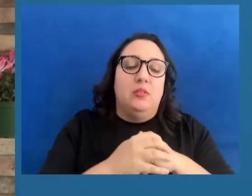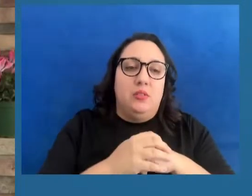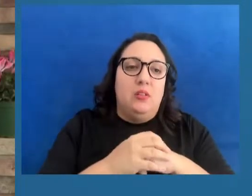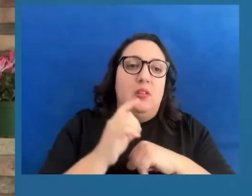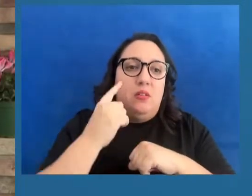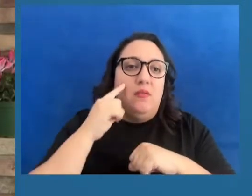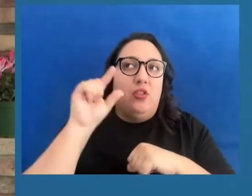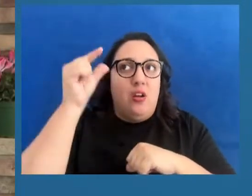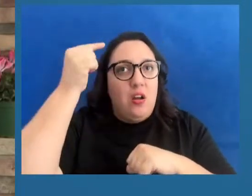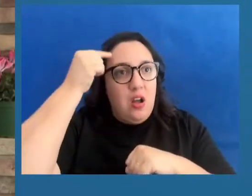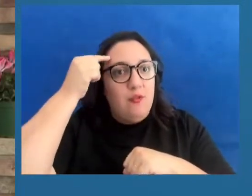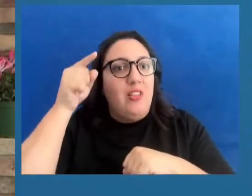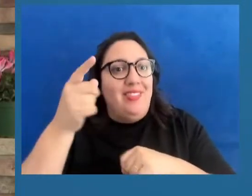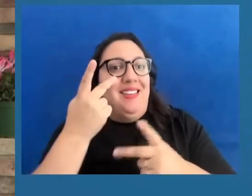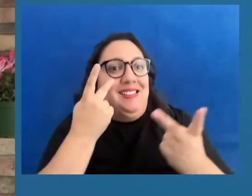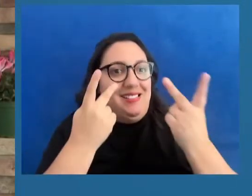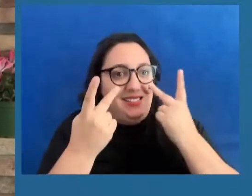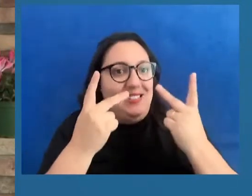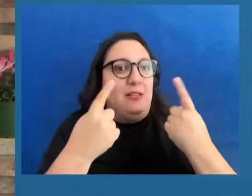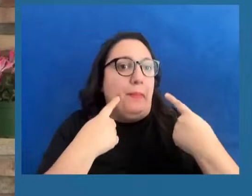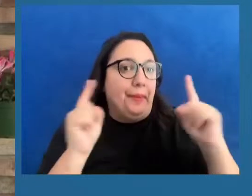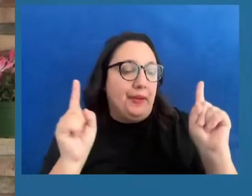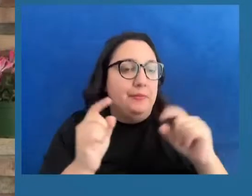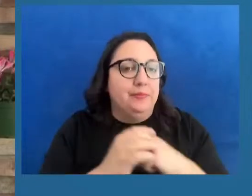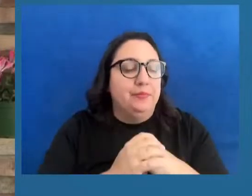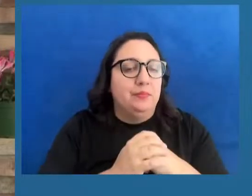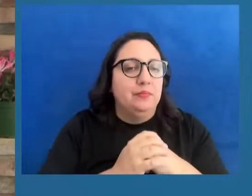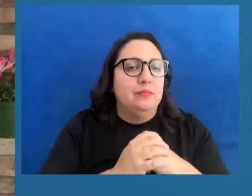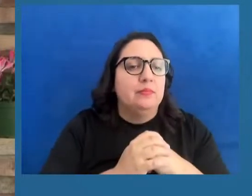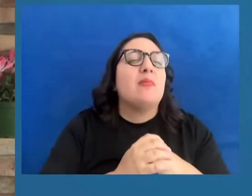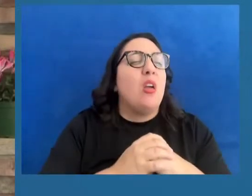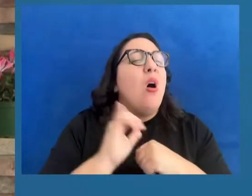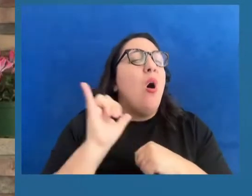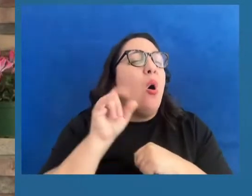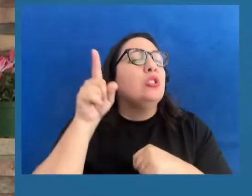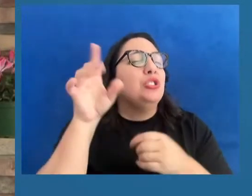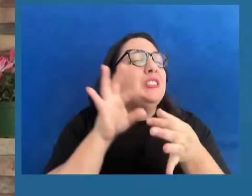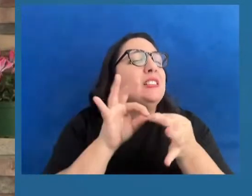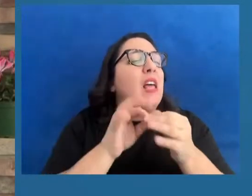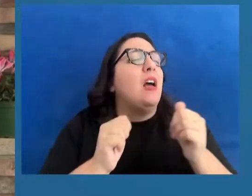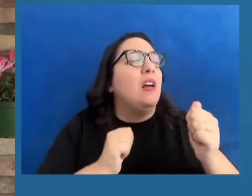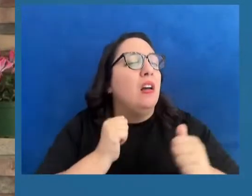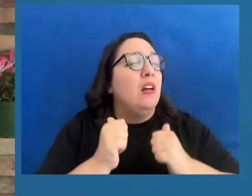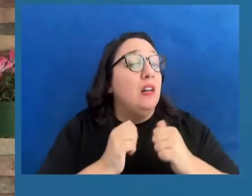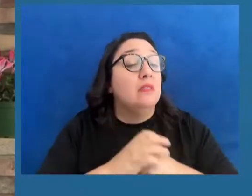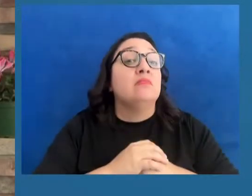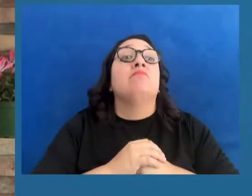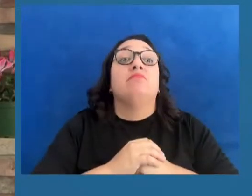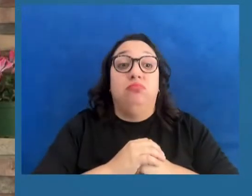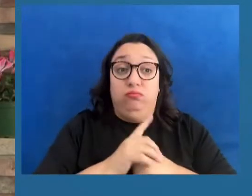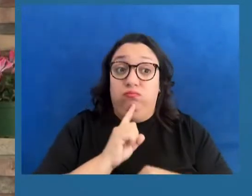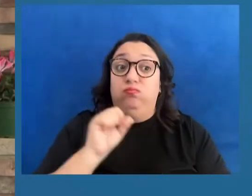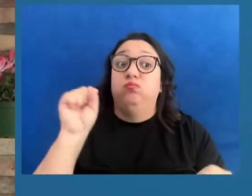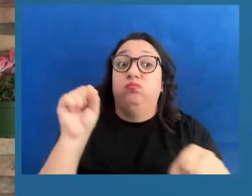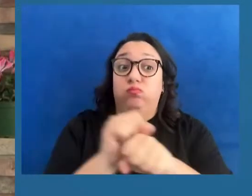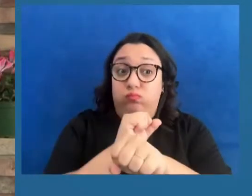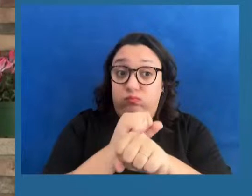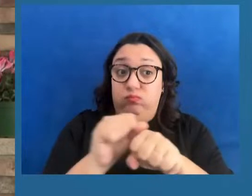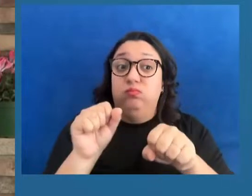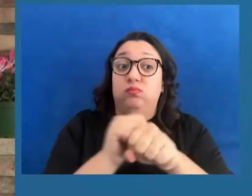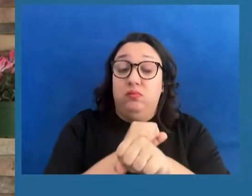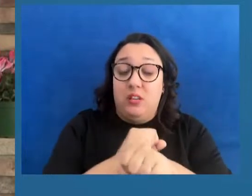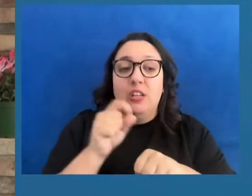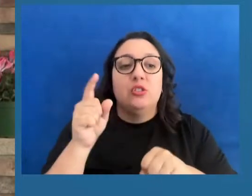to see this come through. And she mentioned that she was ambitious, and boy is she. To build